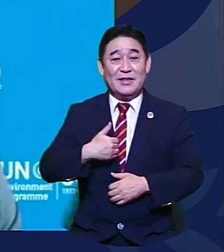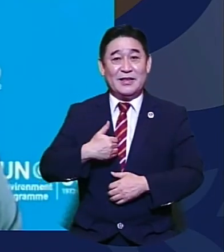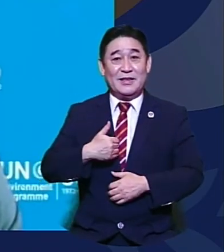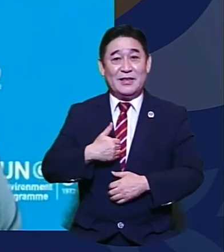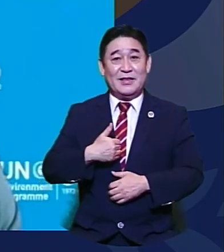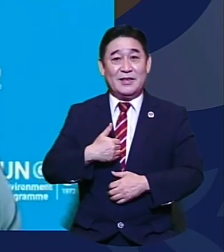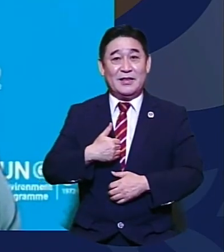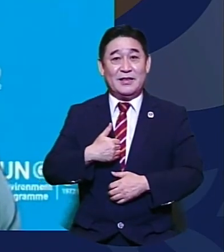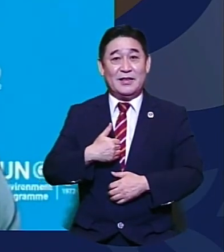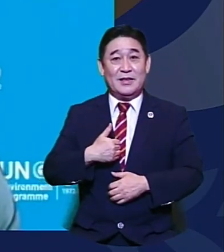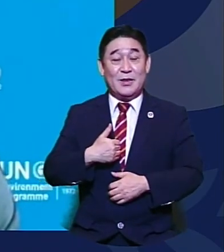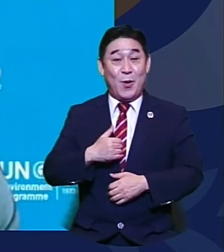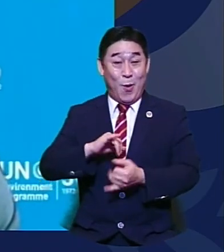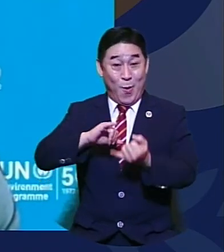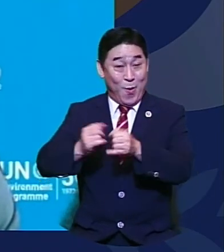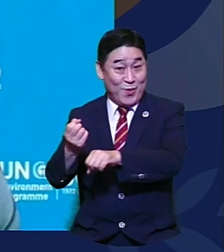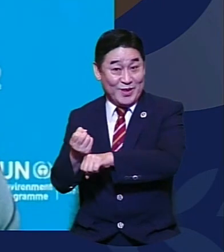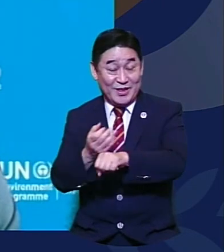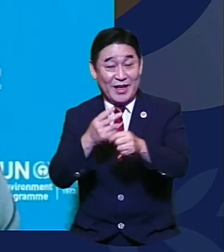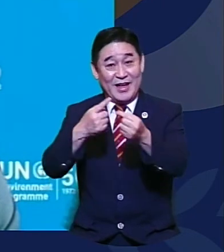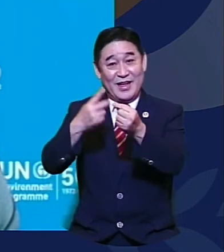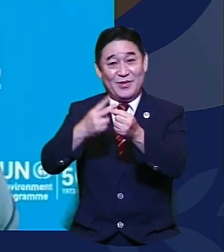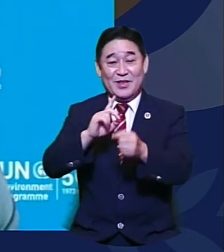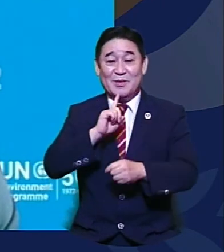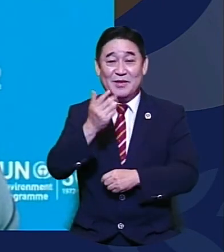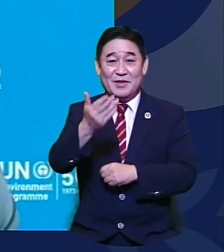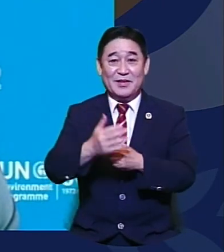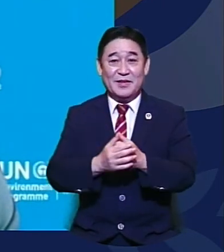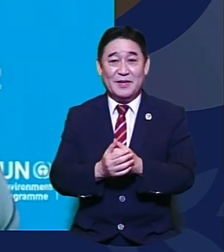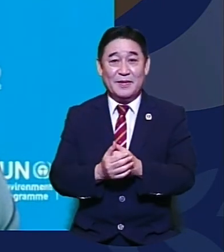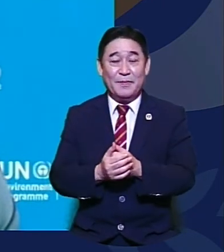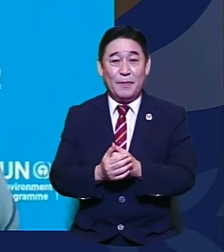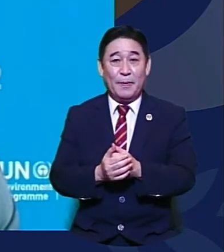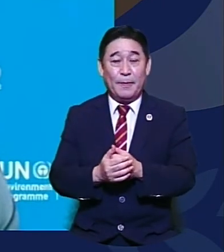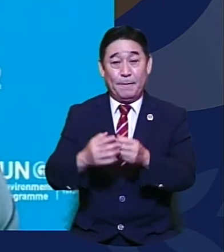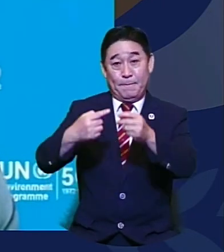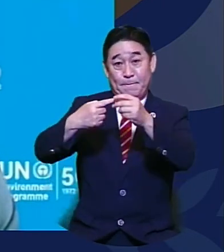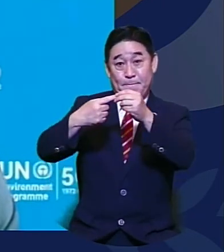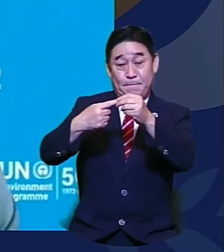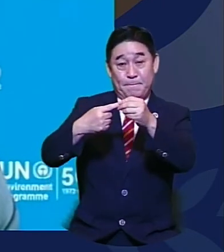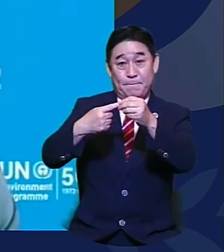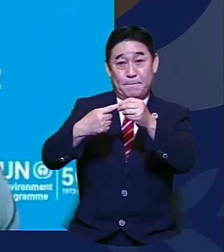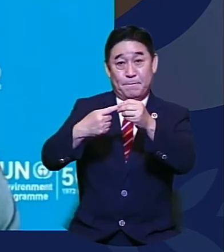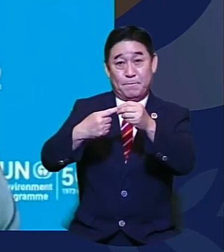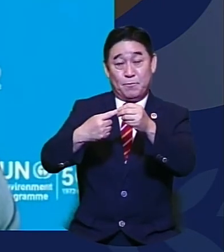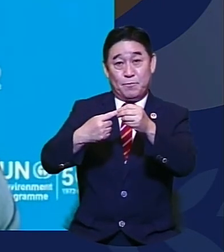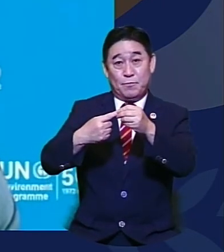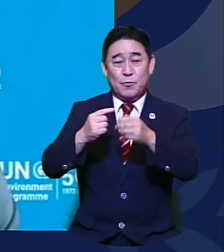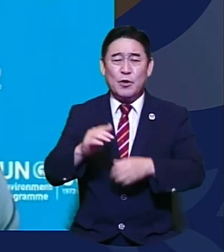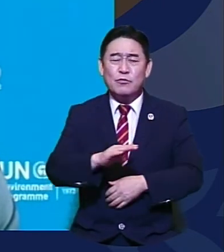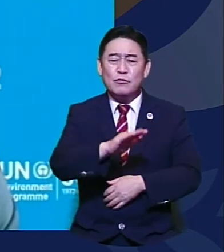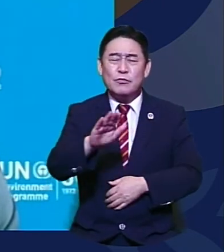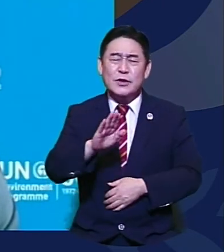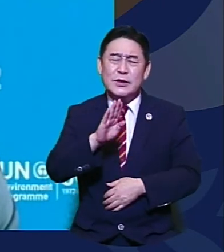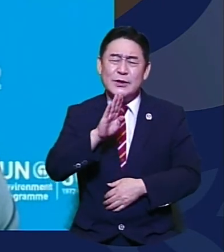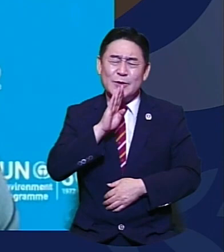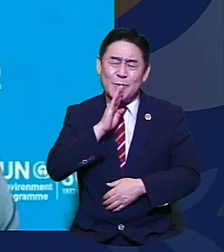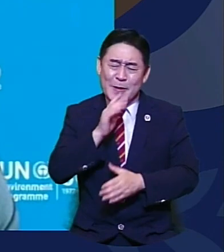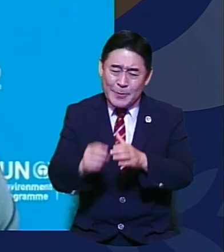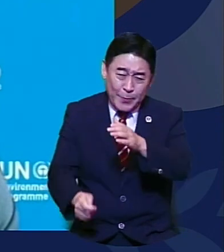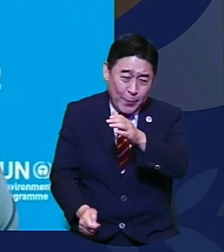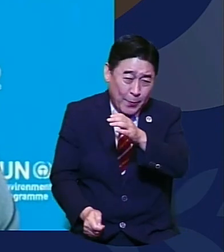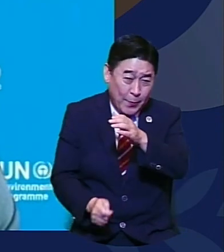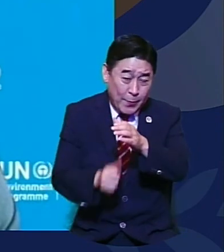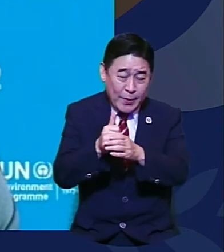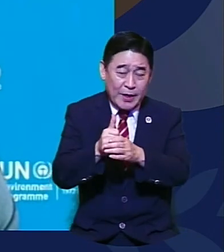2 points. One is we are at a very unique opportunity as part